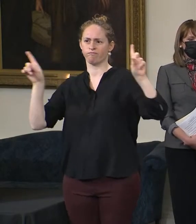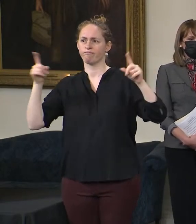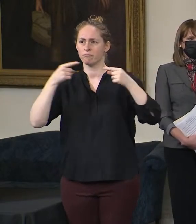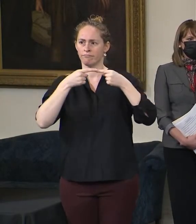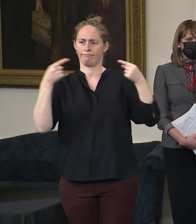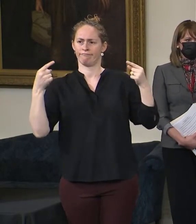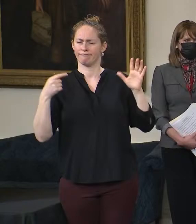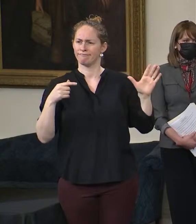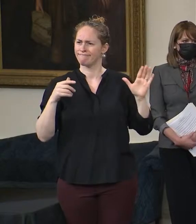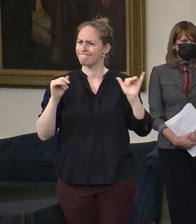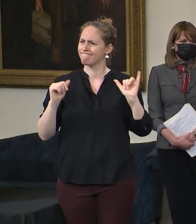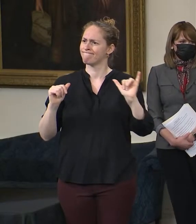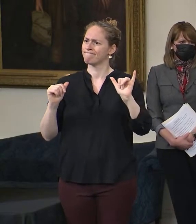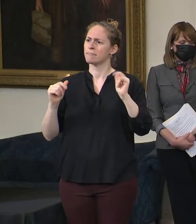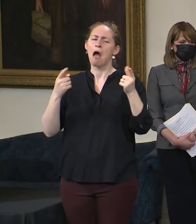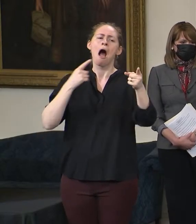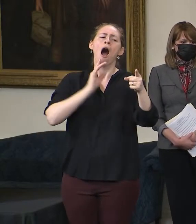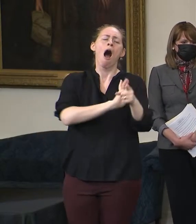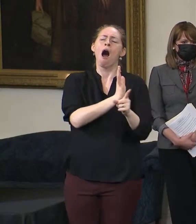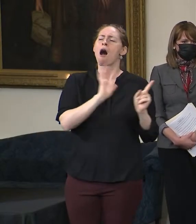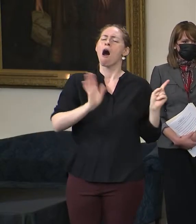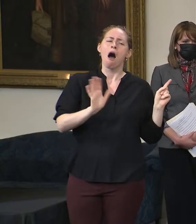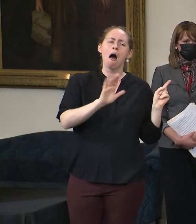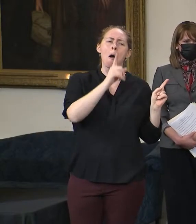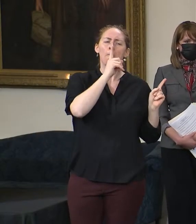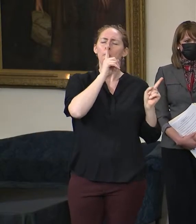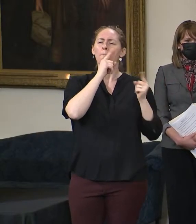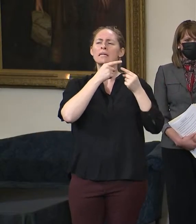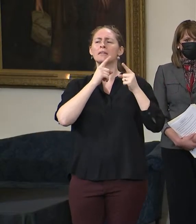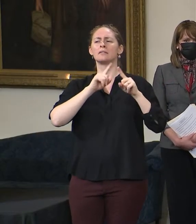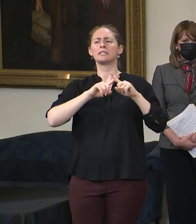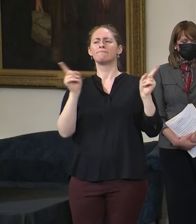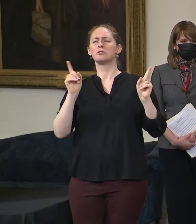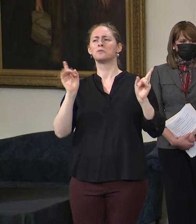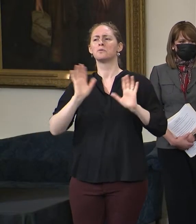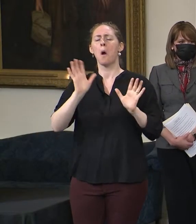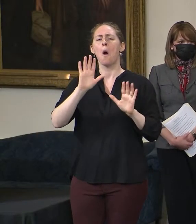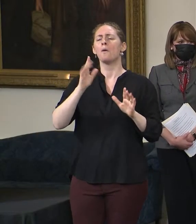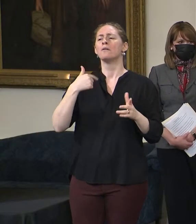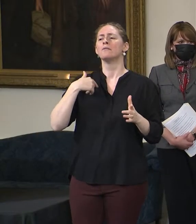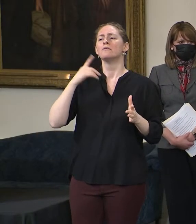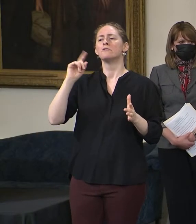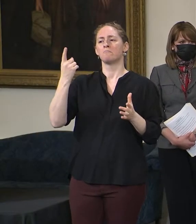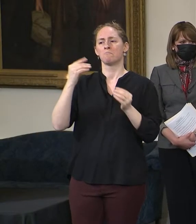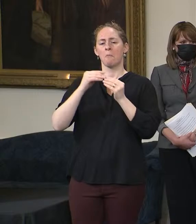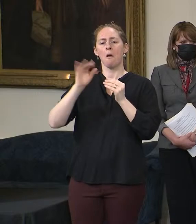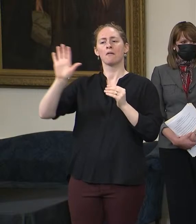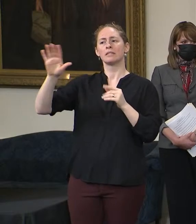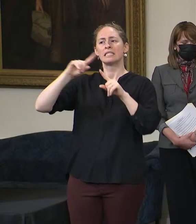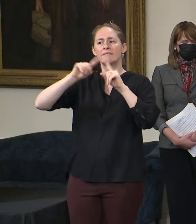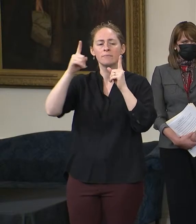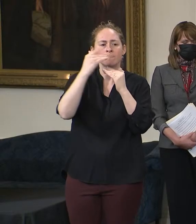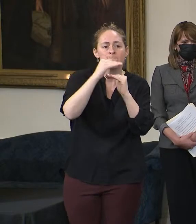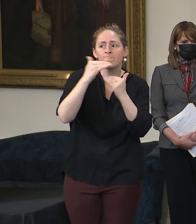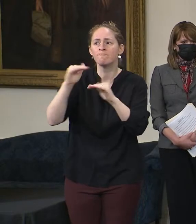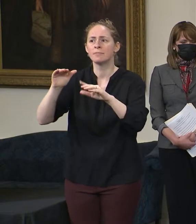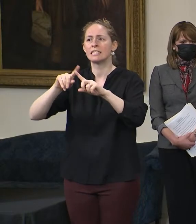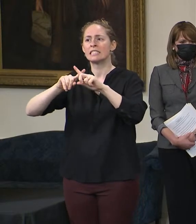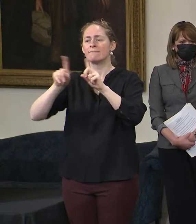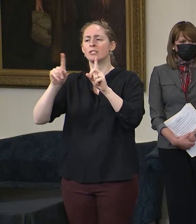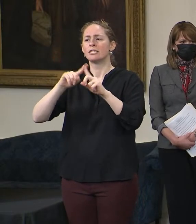a different way. They've always just moved, and sometimes a little more restrictive. They're not going. We're all heading in the same direction. Are they going too far